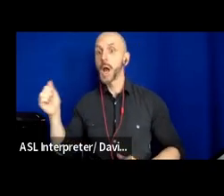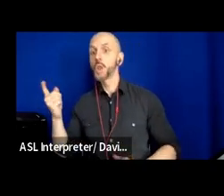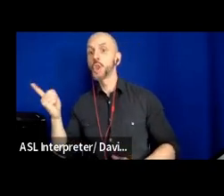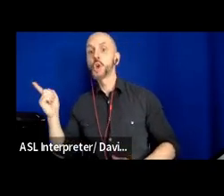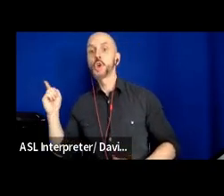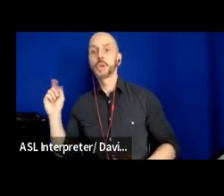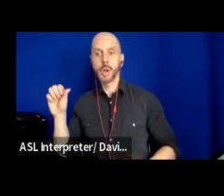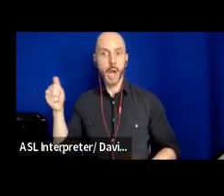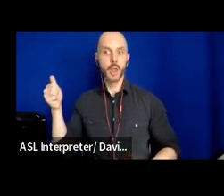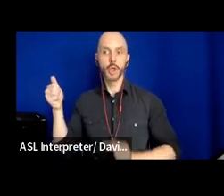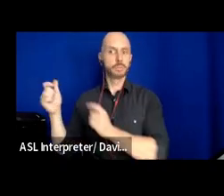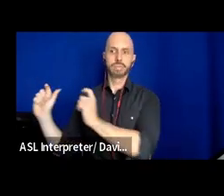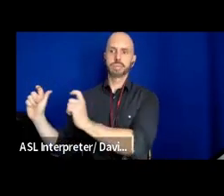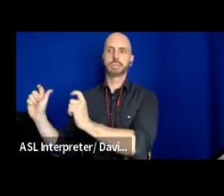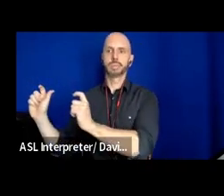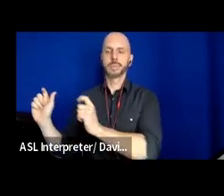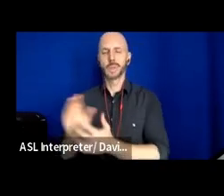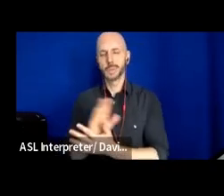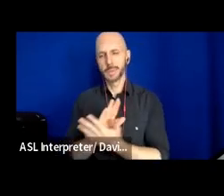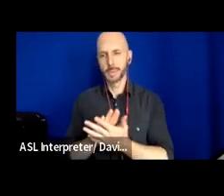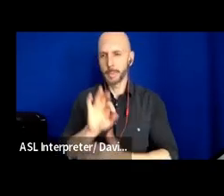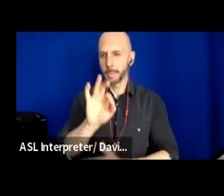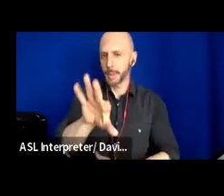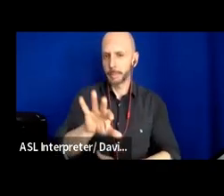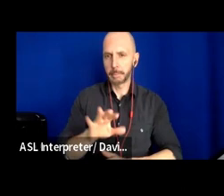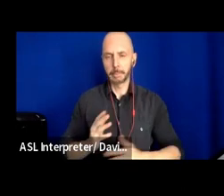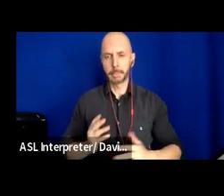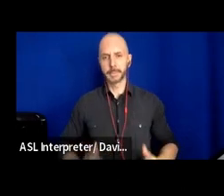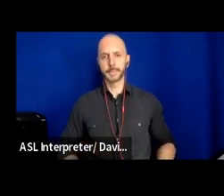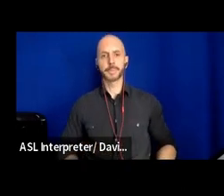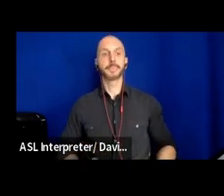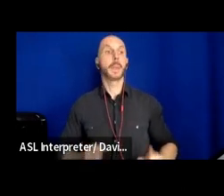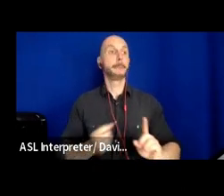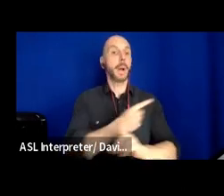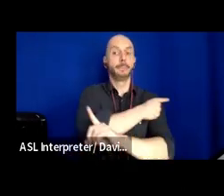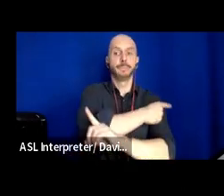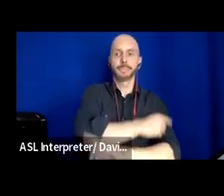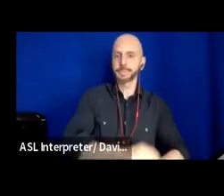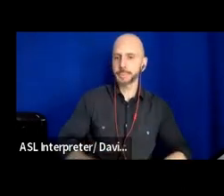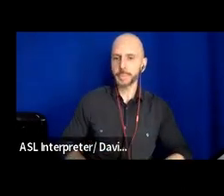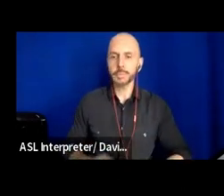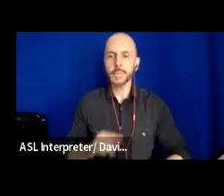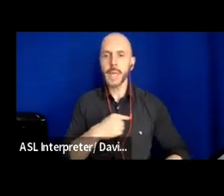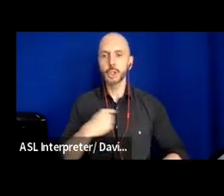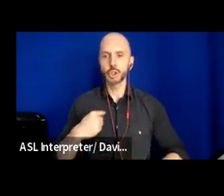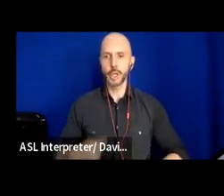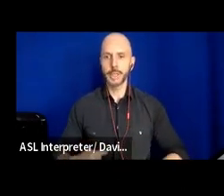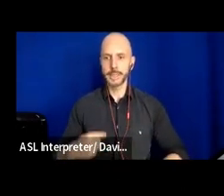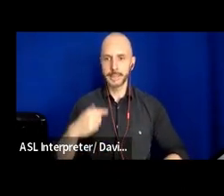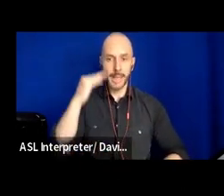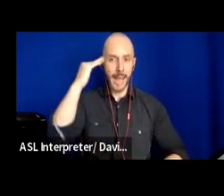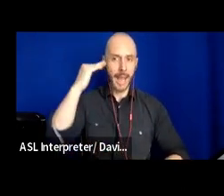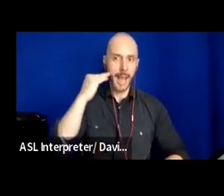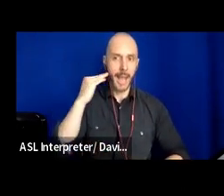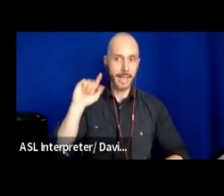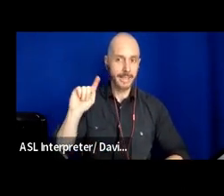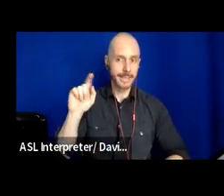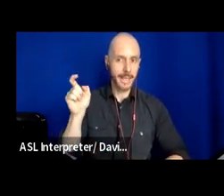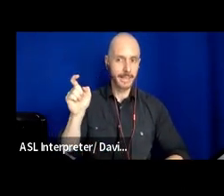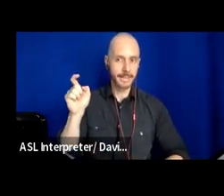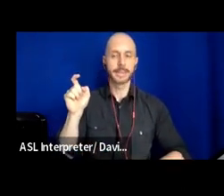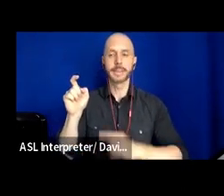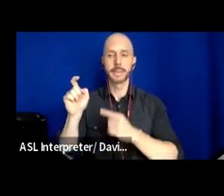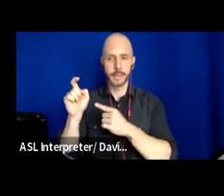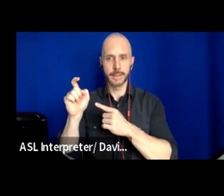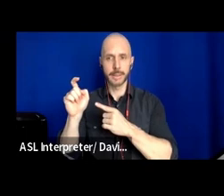And I could go on with this, but I'm going to move us on, because there's also the Chinese head tax, which is something that also came about when, many